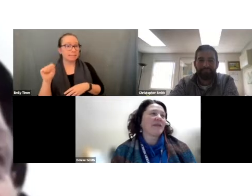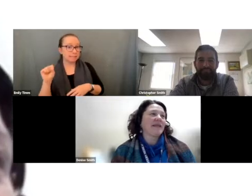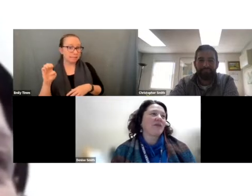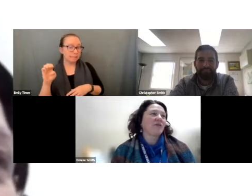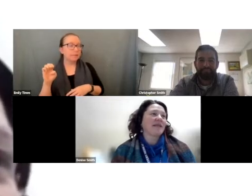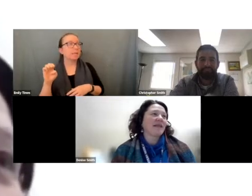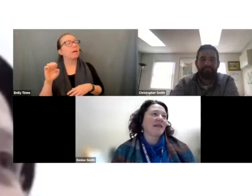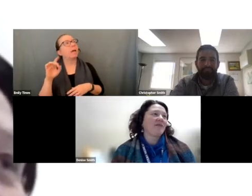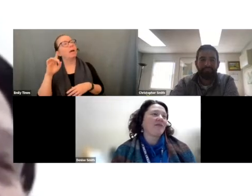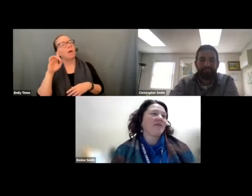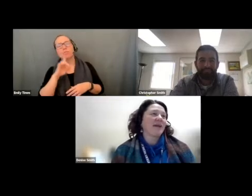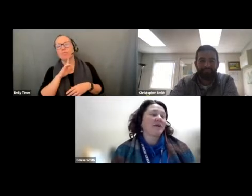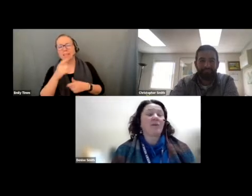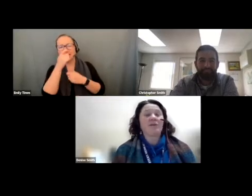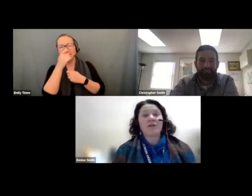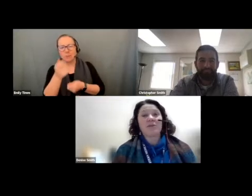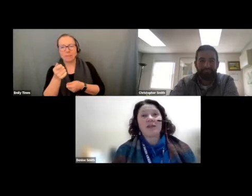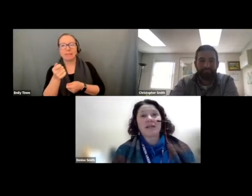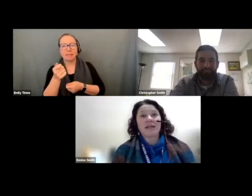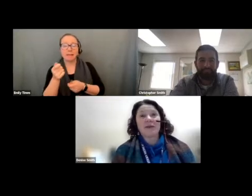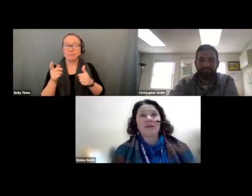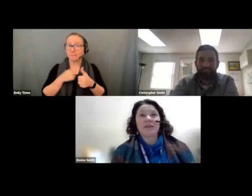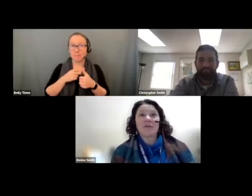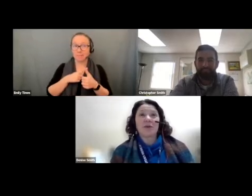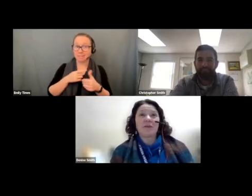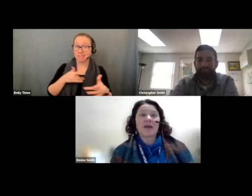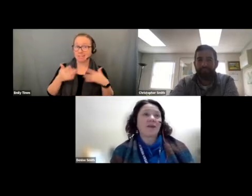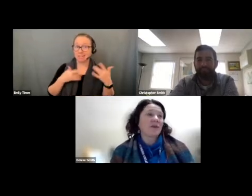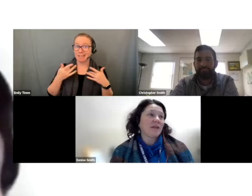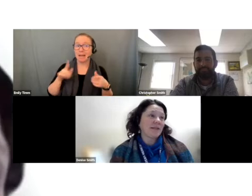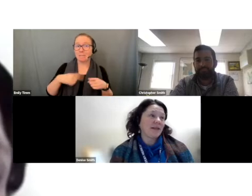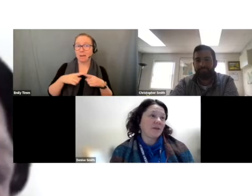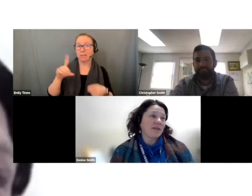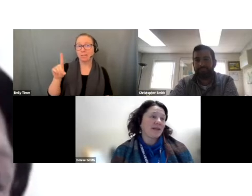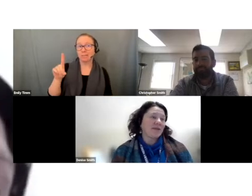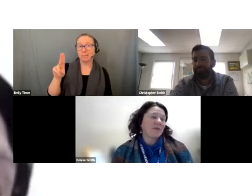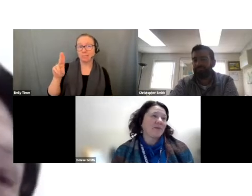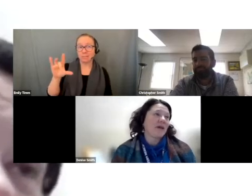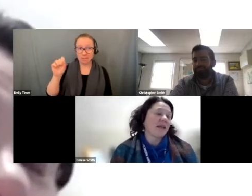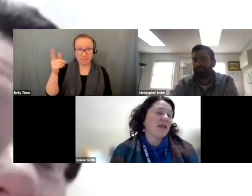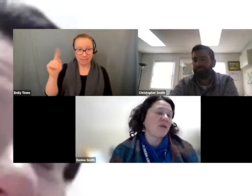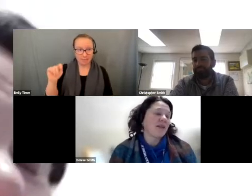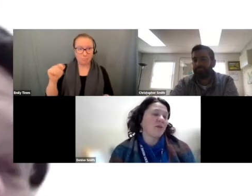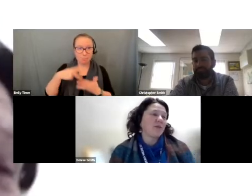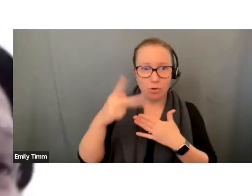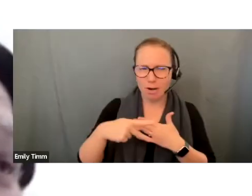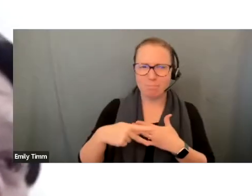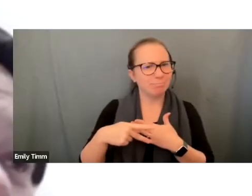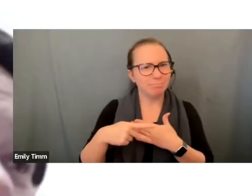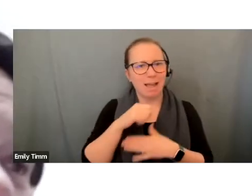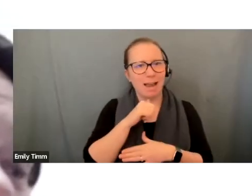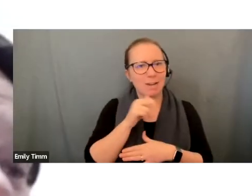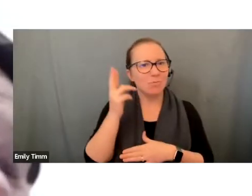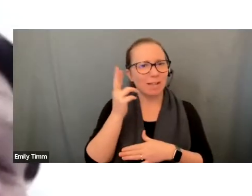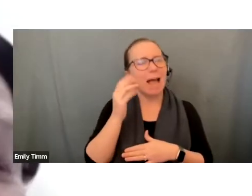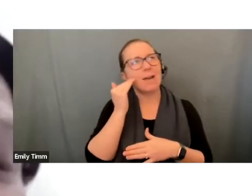It's really interesting. Well, first, I'm really excited about the Dulce program. I hadn't realized that was, I knew that there was some initial